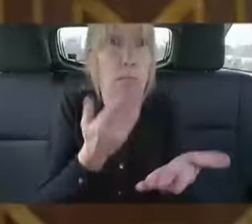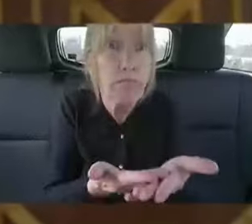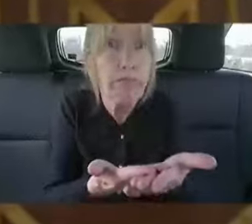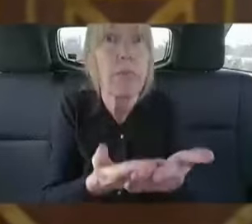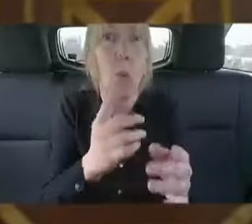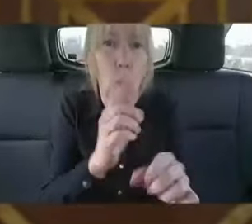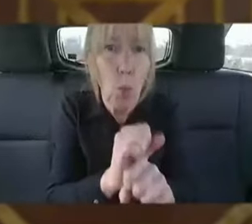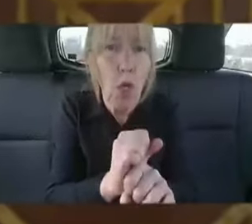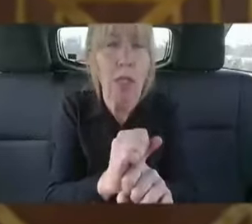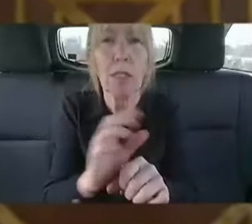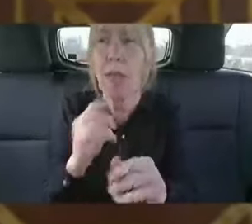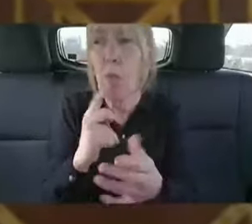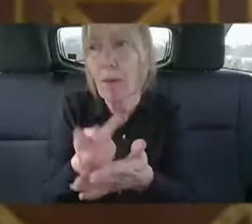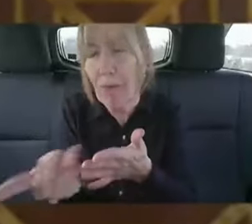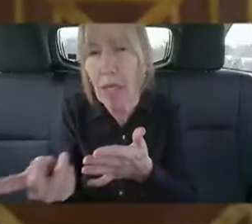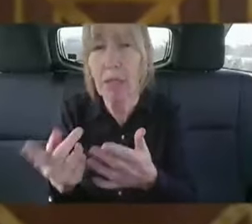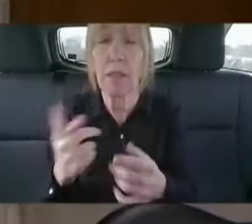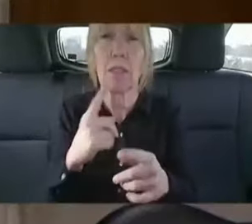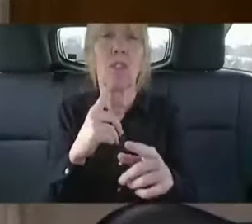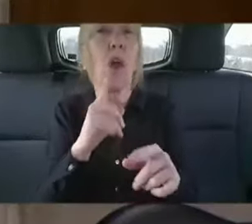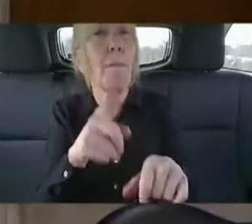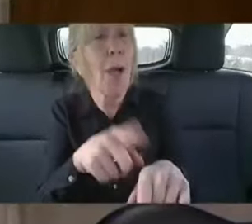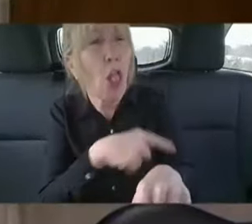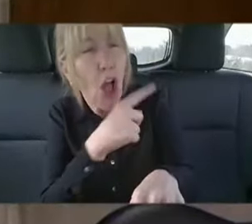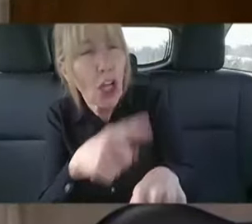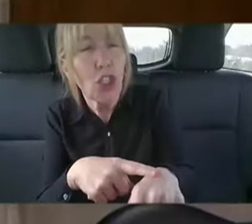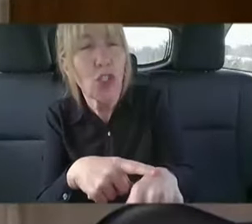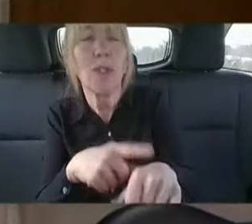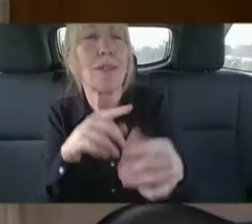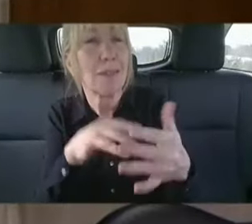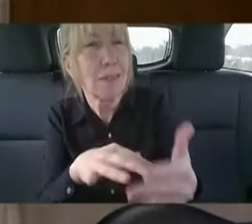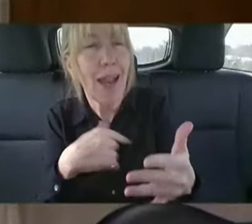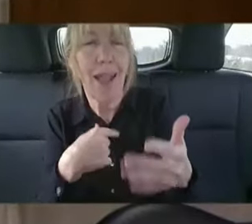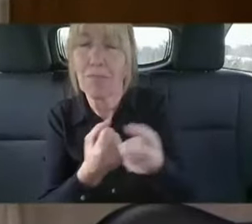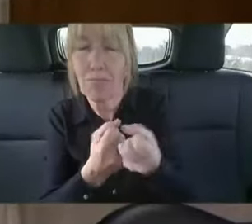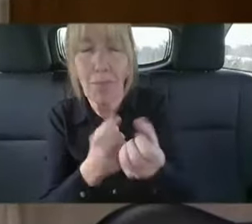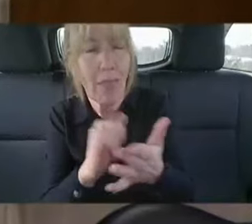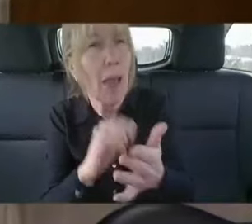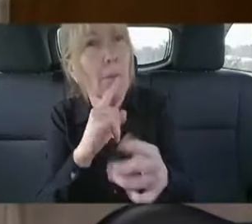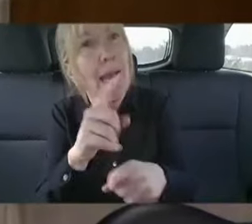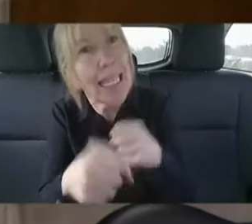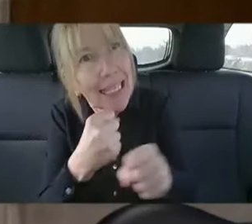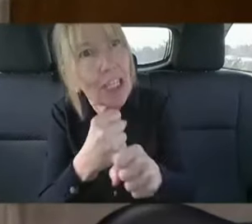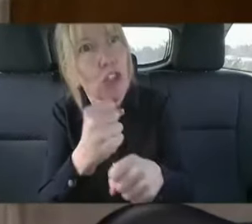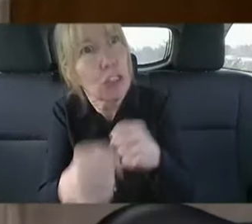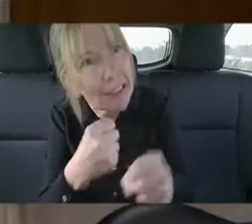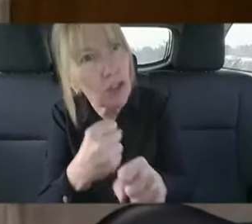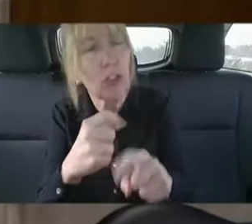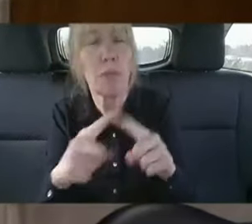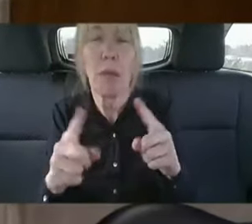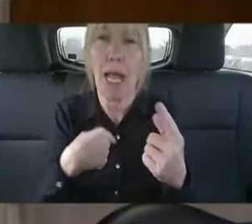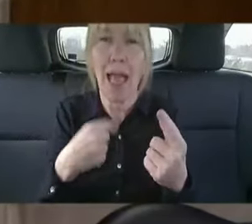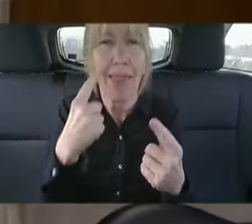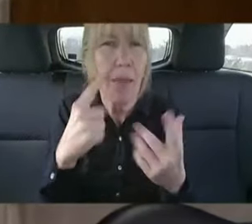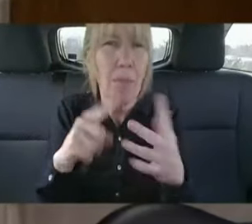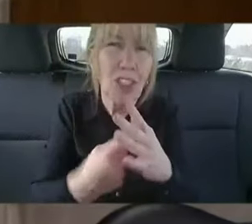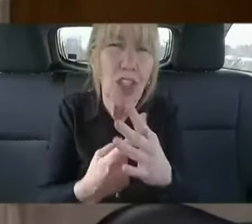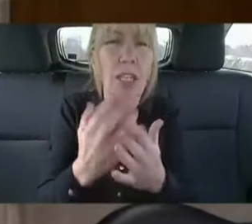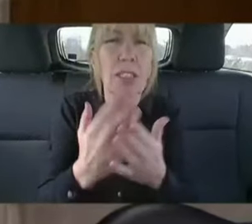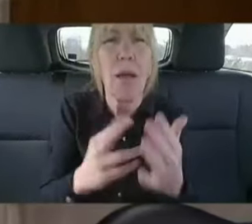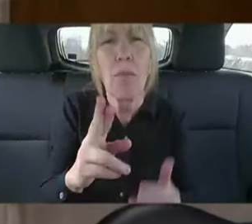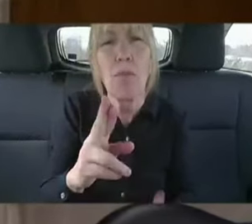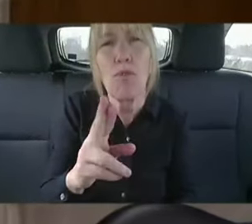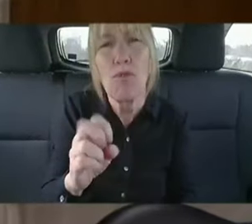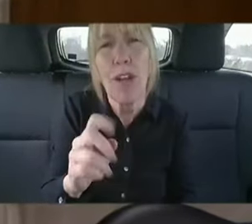So I'm all for the longitudinal studies, and of course, you know, those take years as opposed to days. I think that we could even start with just some retrospective studies and the